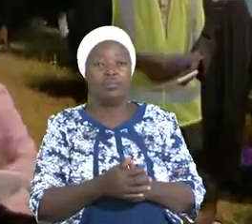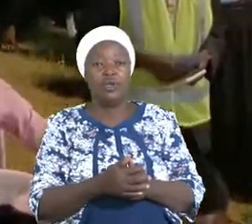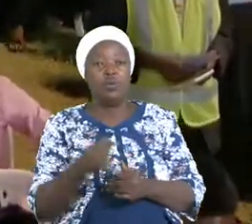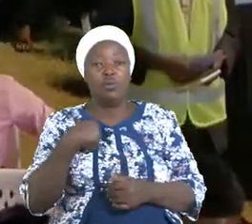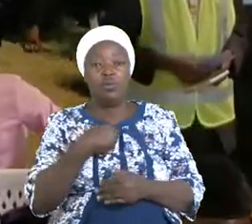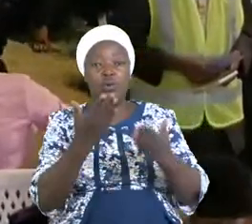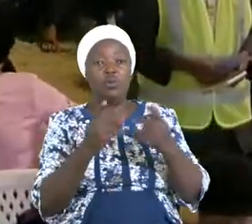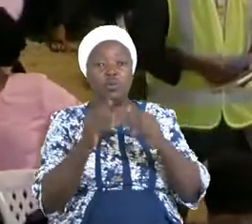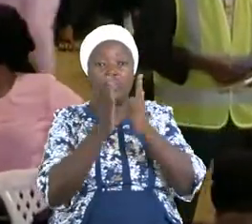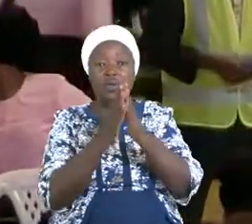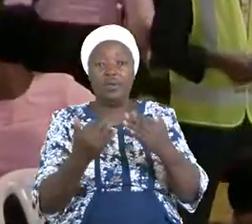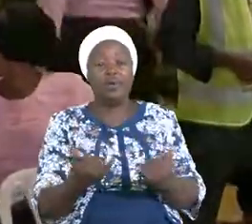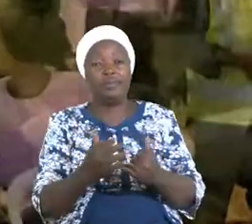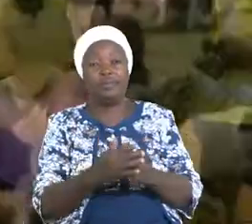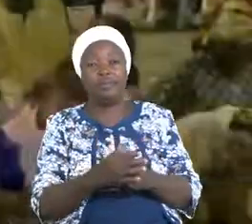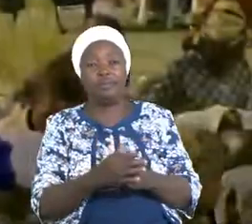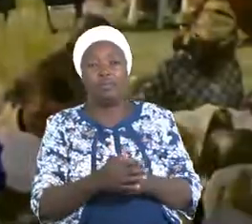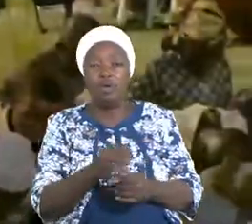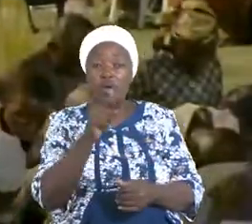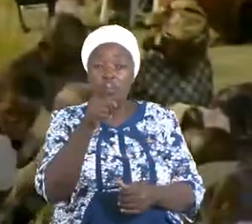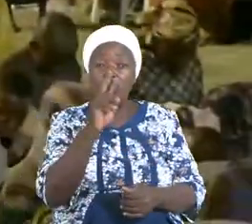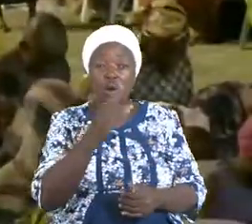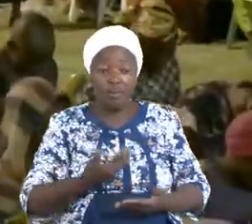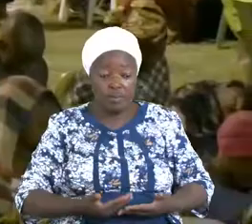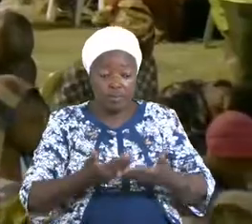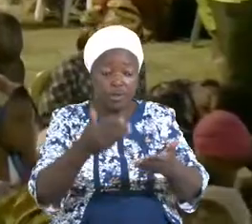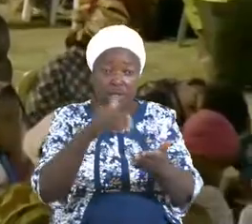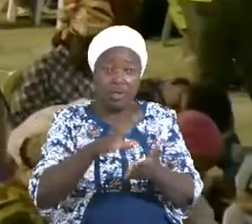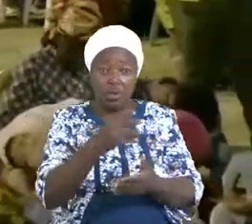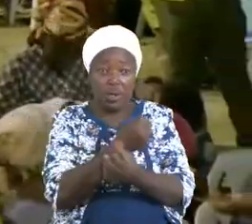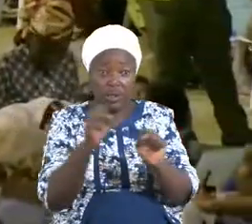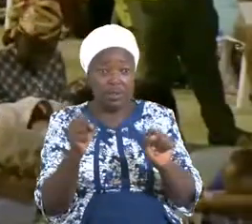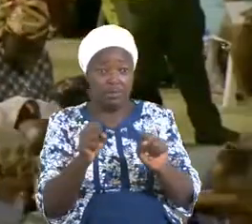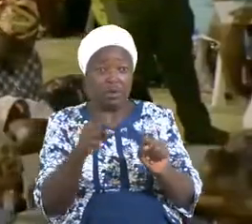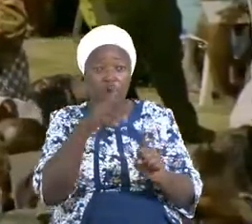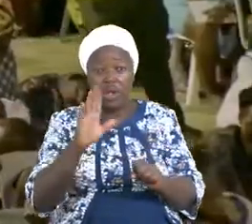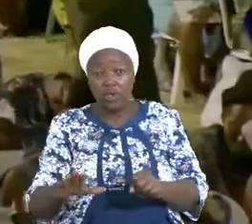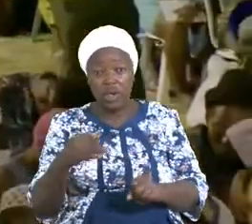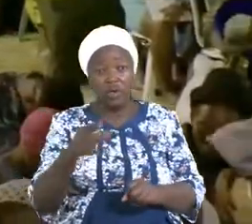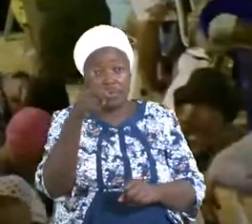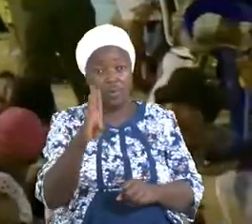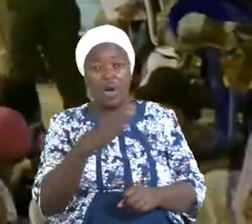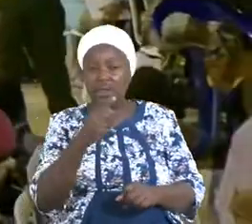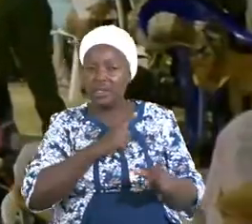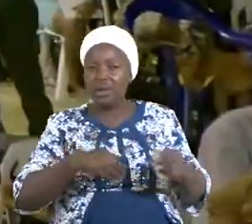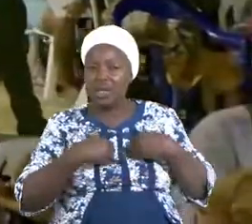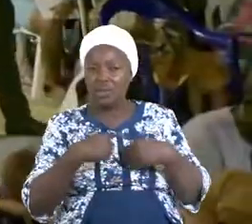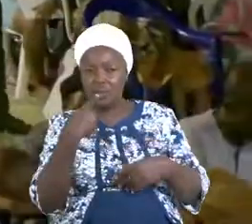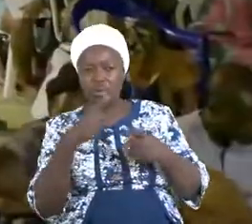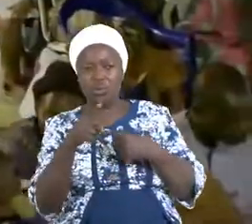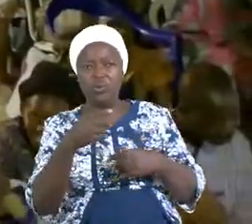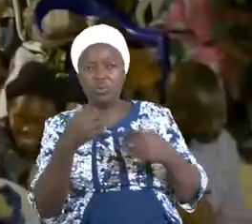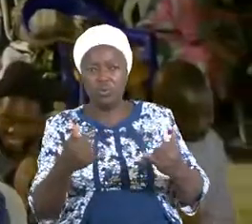closed. You're born again. You're a child of God. And the Lord has spoken to you today.